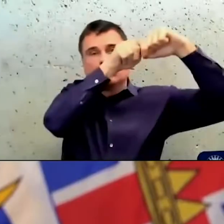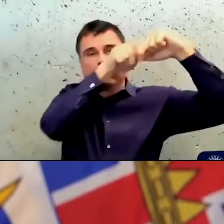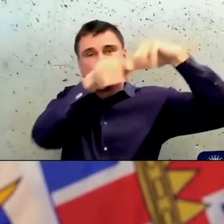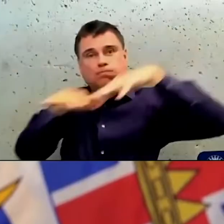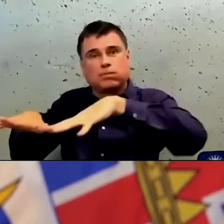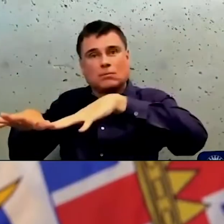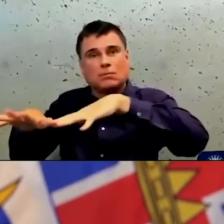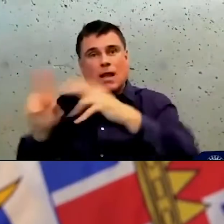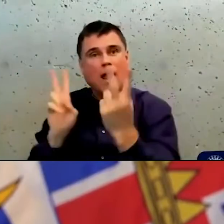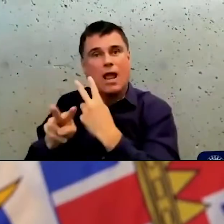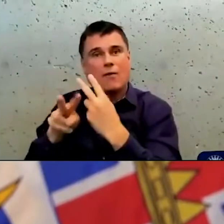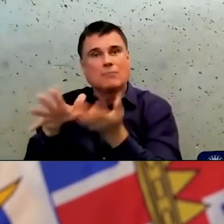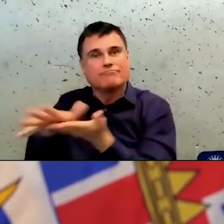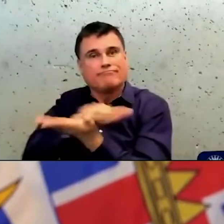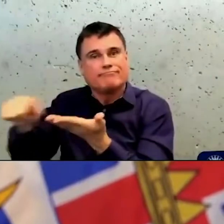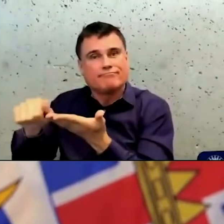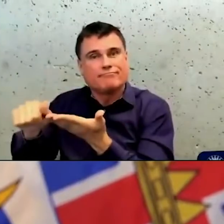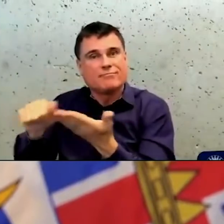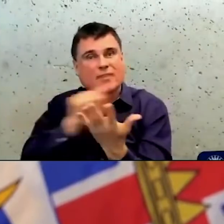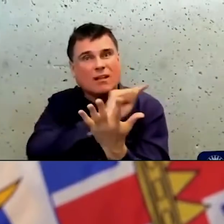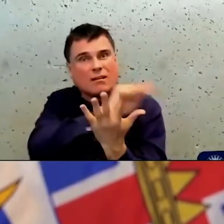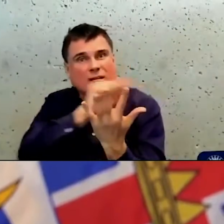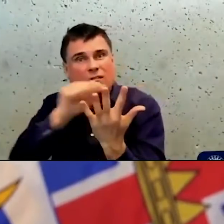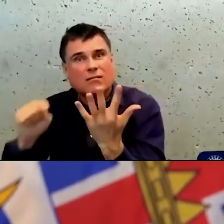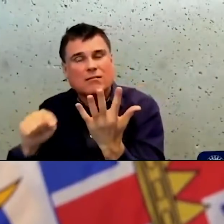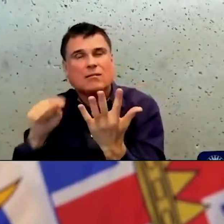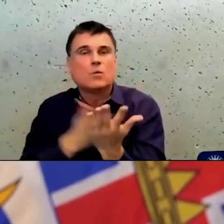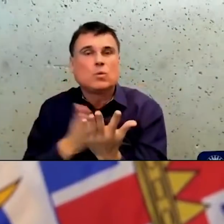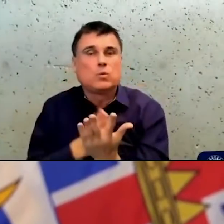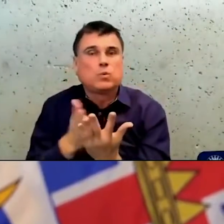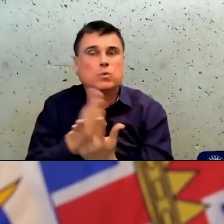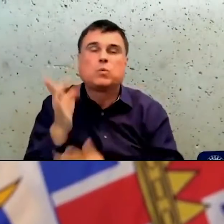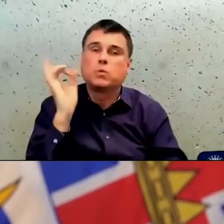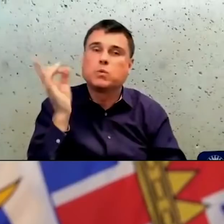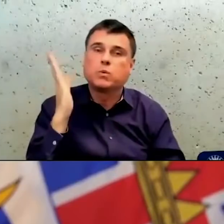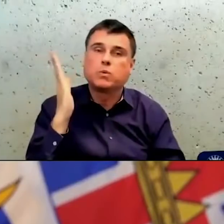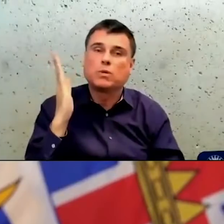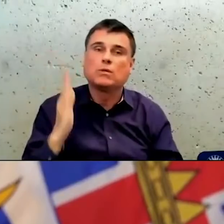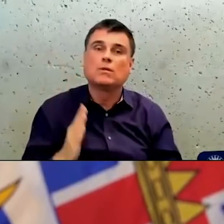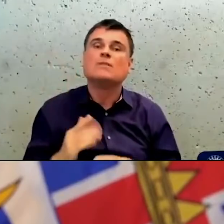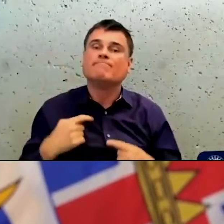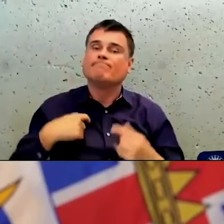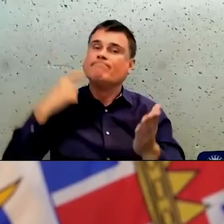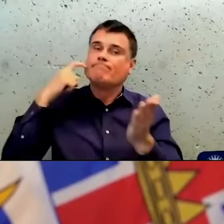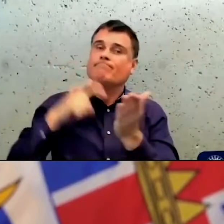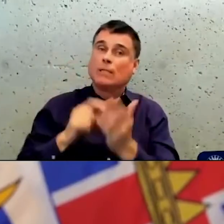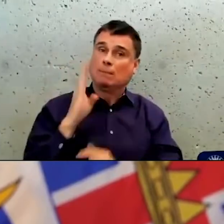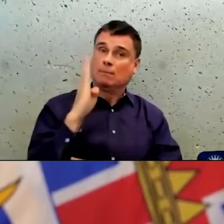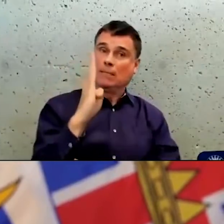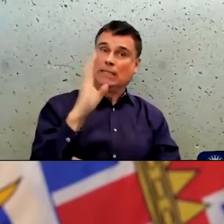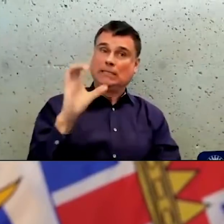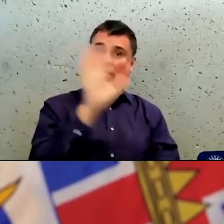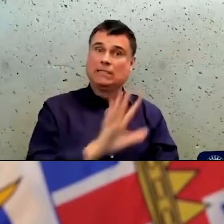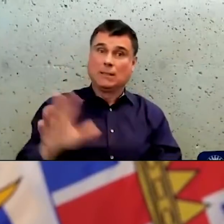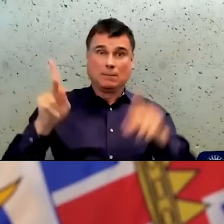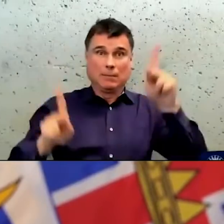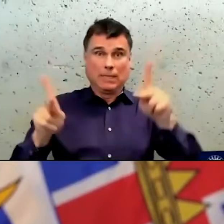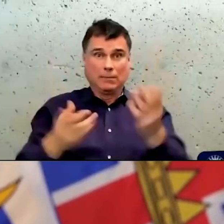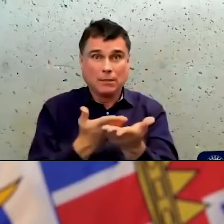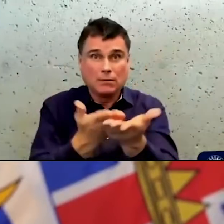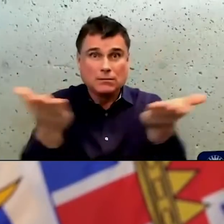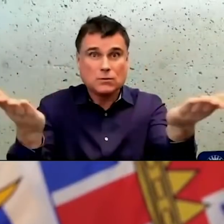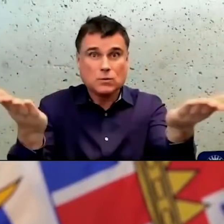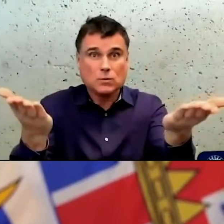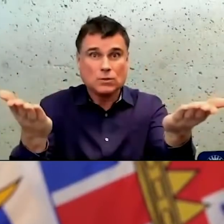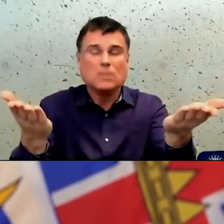resourceful and brave. And I just wanted to start today with acknowledging that, and that we will get through this together, that